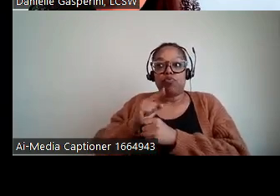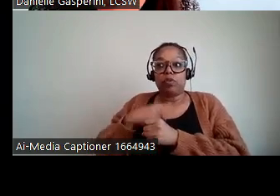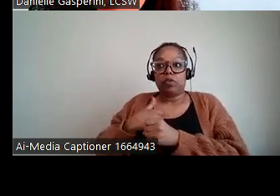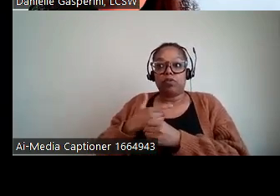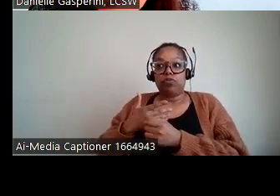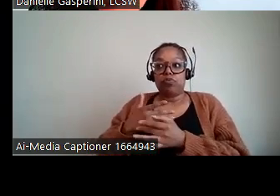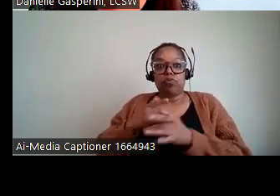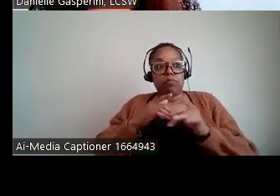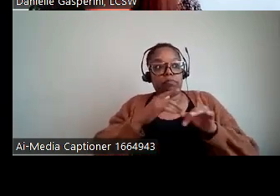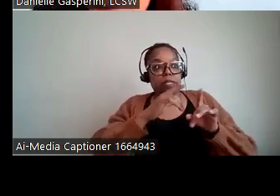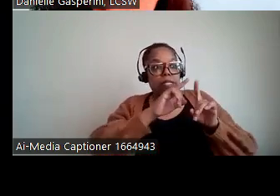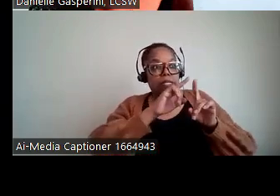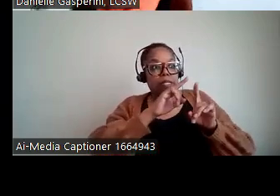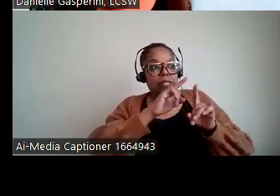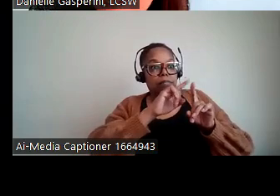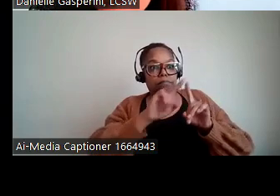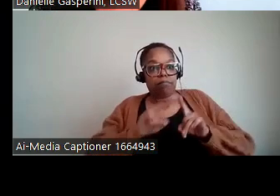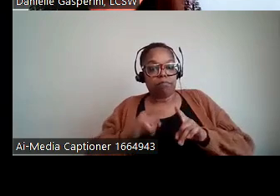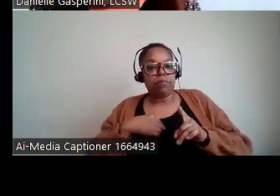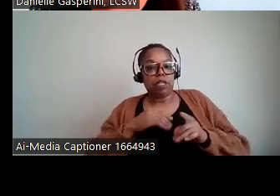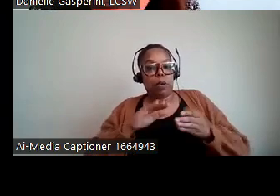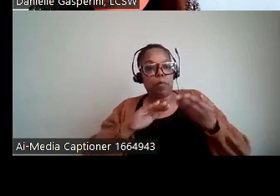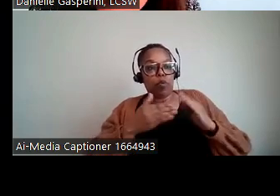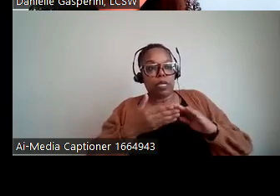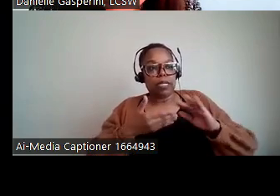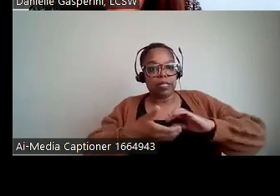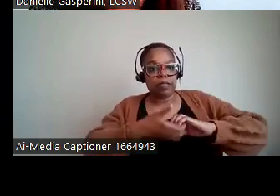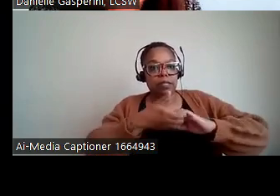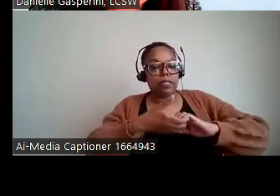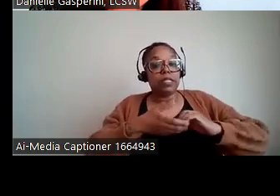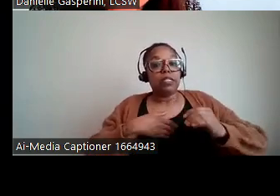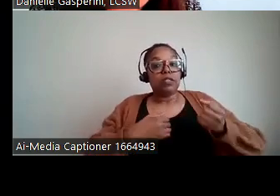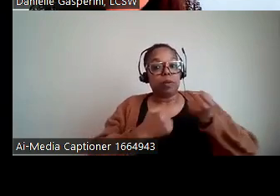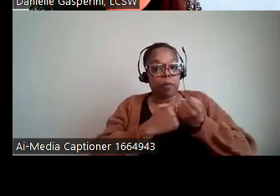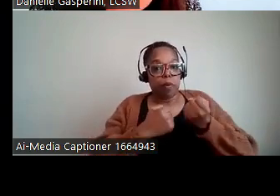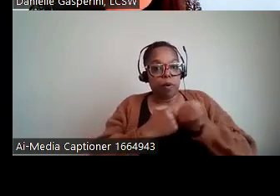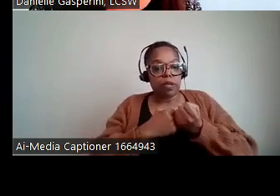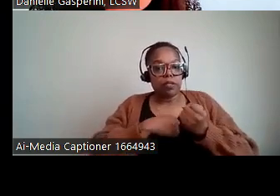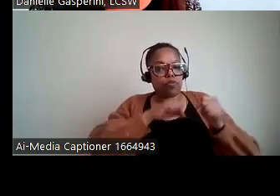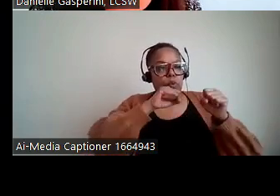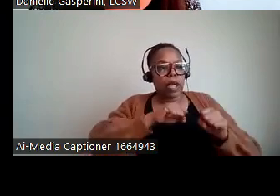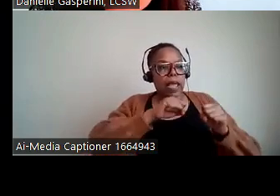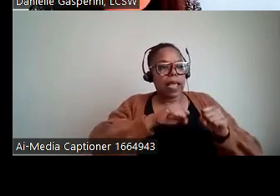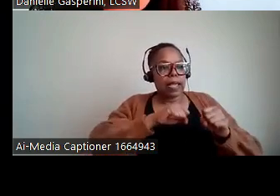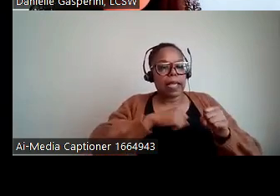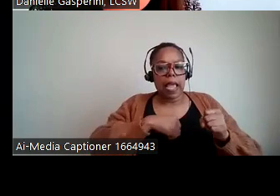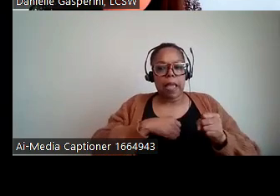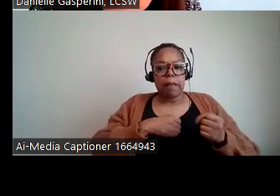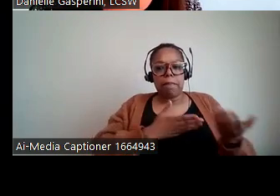already, so that they all can be part of that orchestra that I talked about earlier, so that we